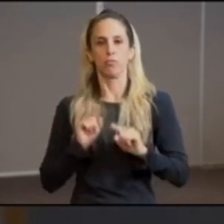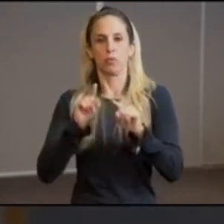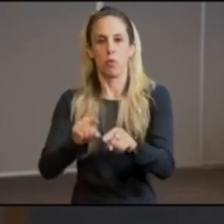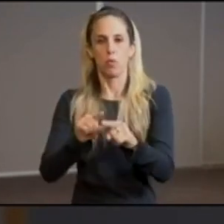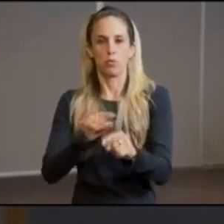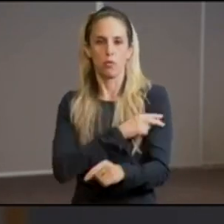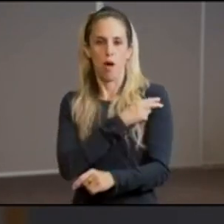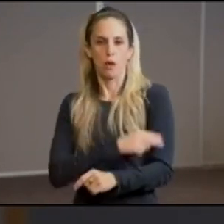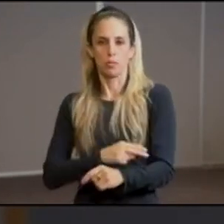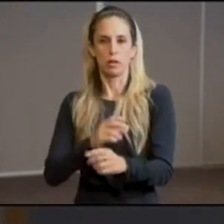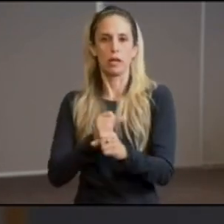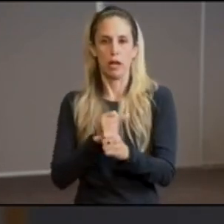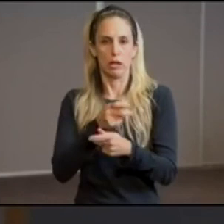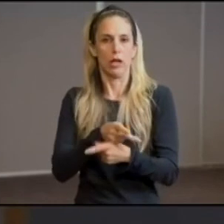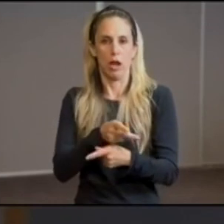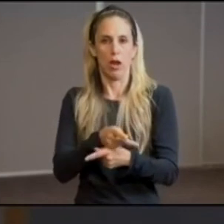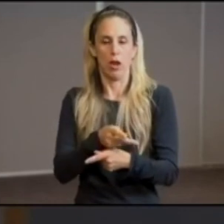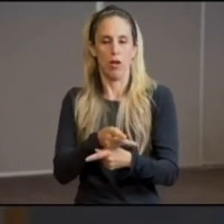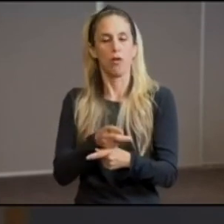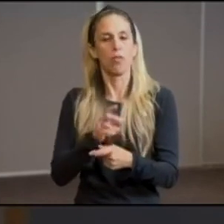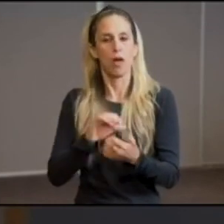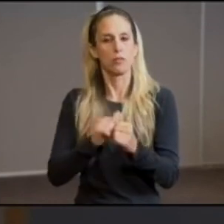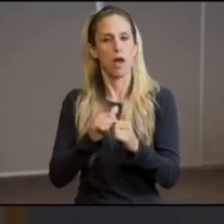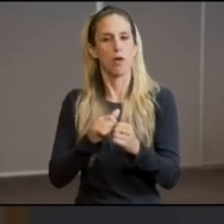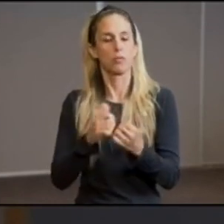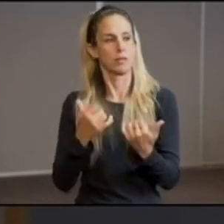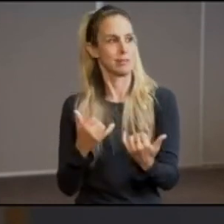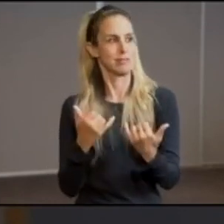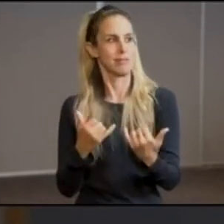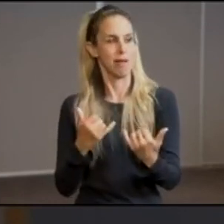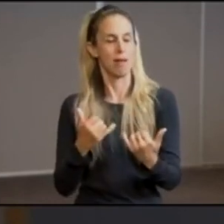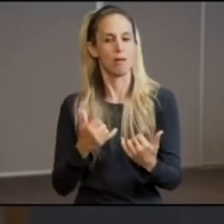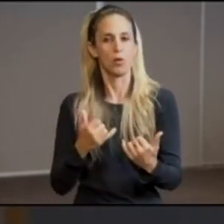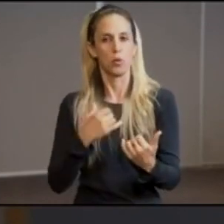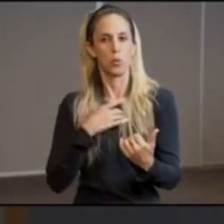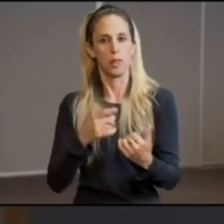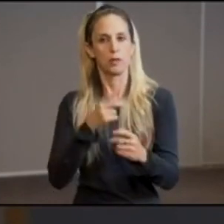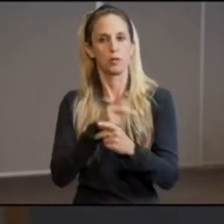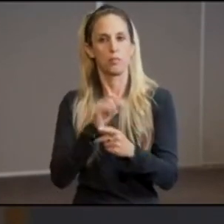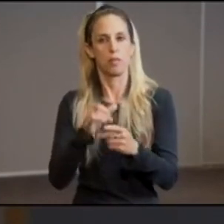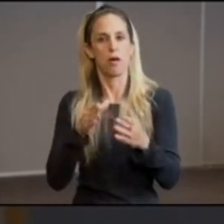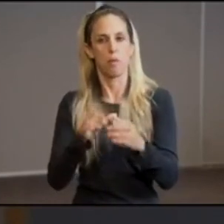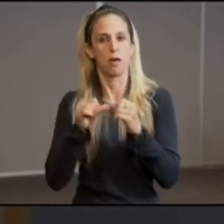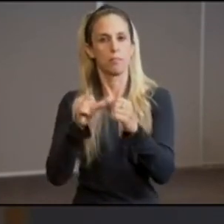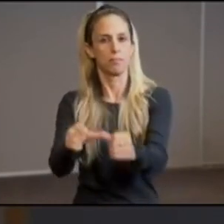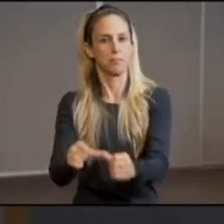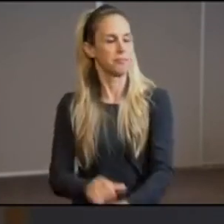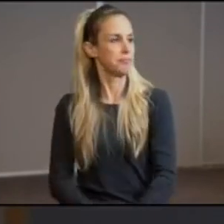into the hospital and receiving care. We want to, that's the way it is now, and that's how we would like to keep it.